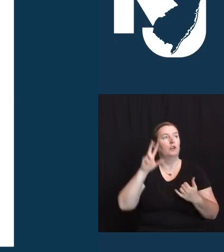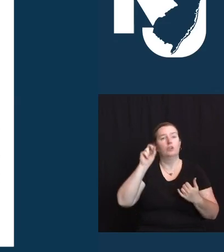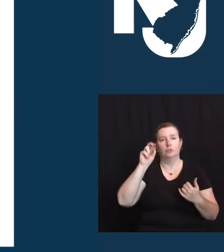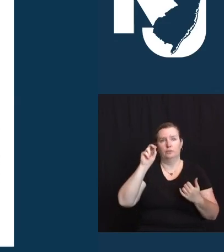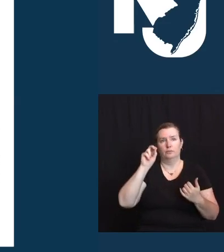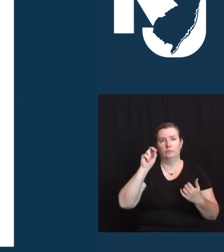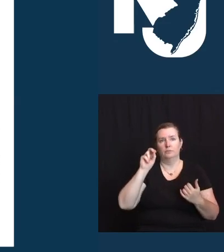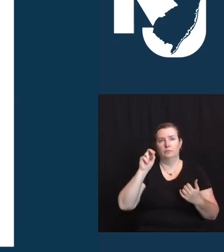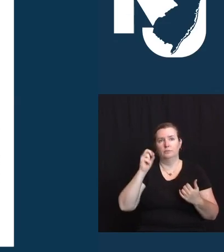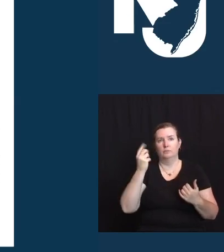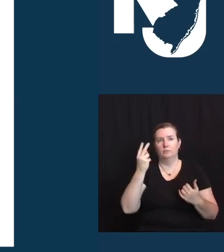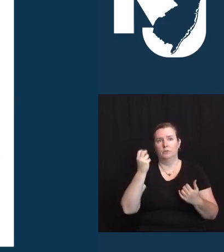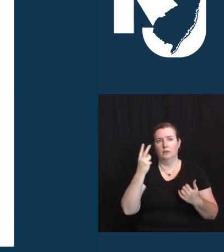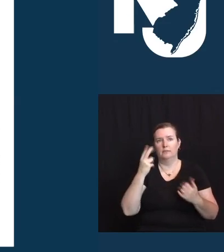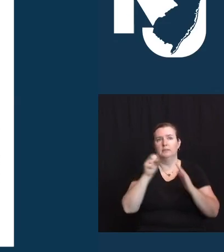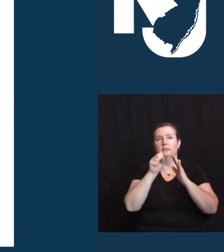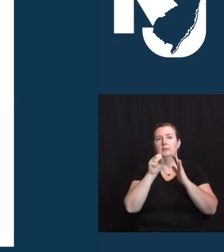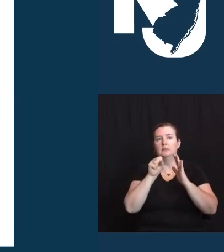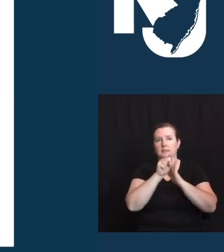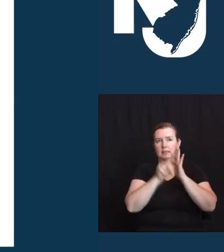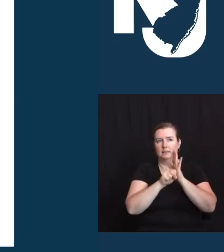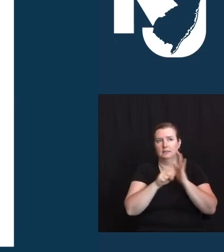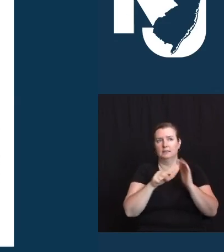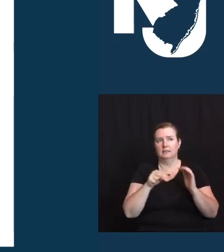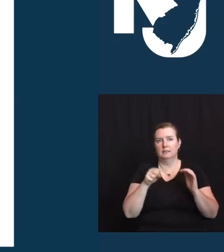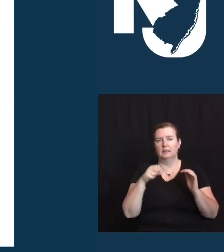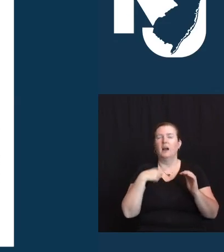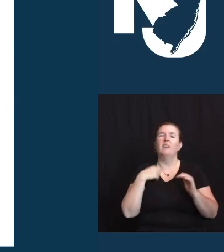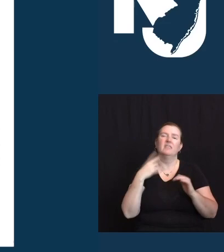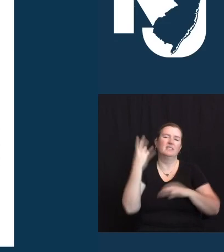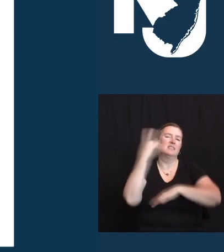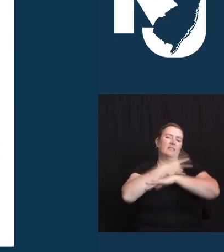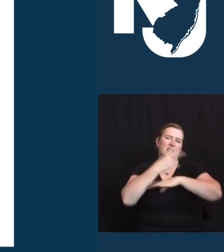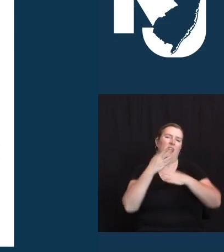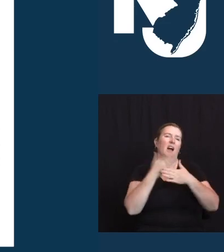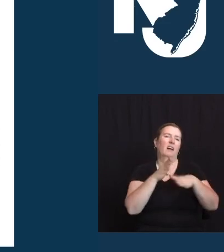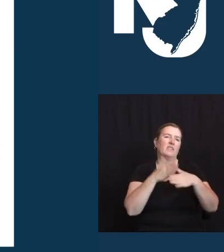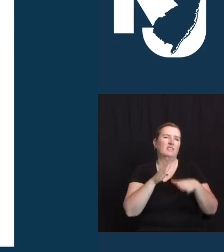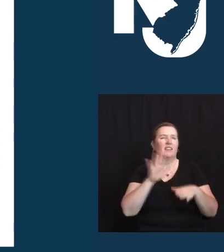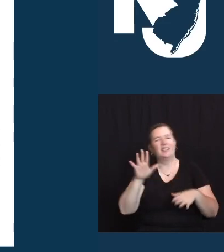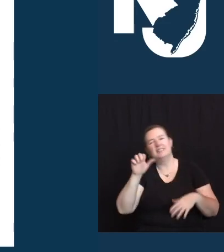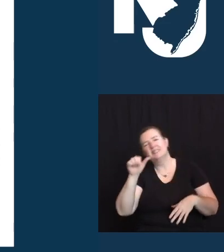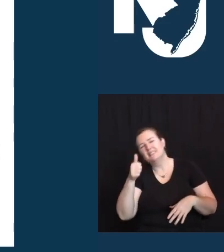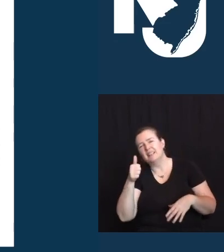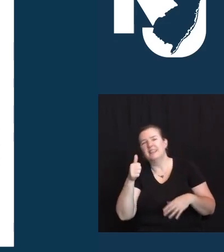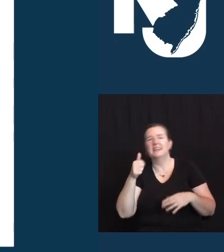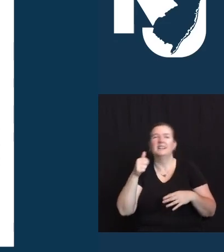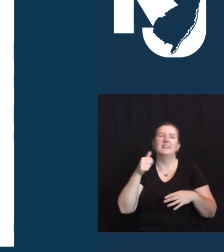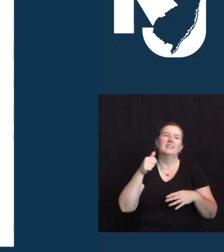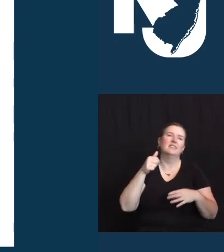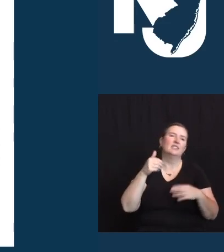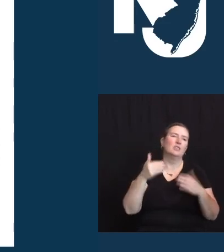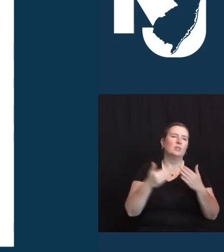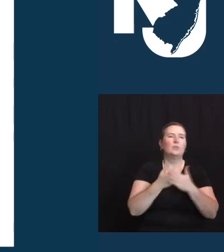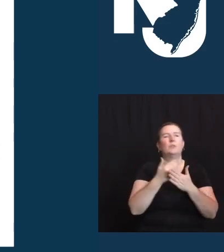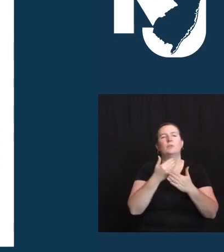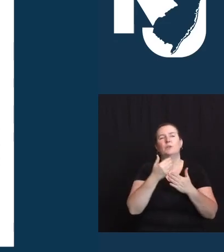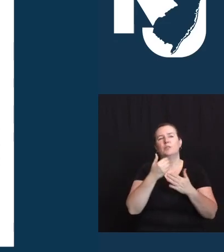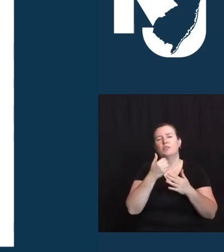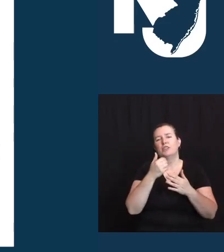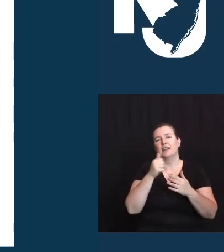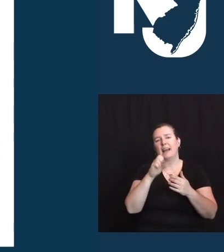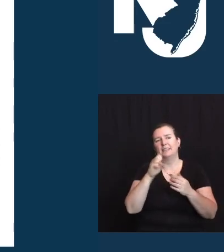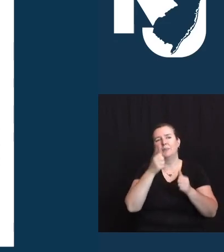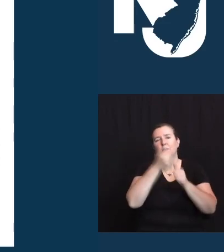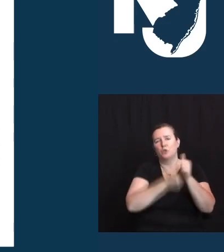Judy, rolling average, either more than 10 new cases of coronavirus per 100,000 residents or a